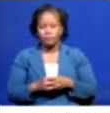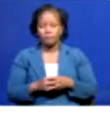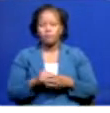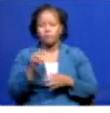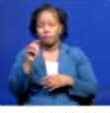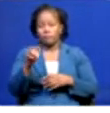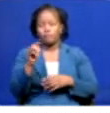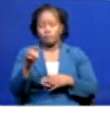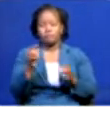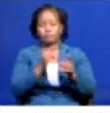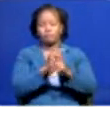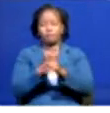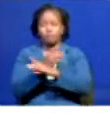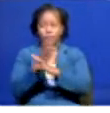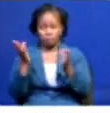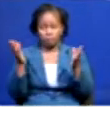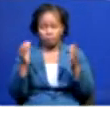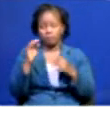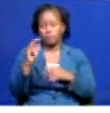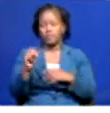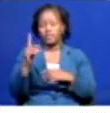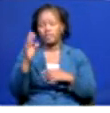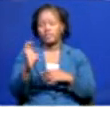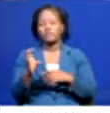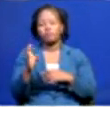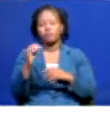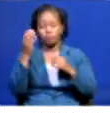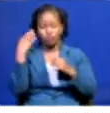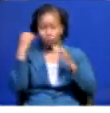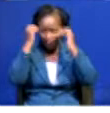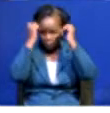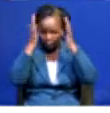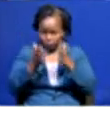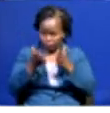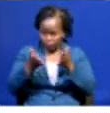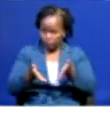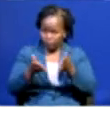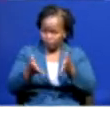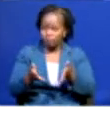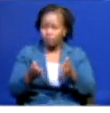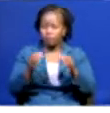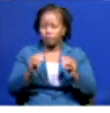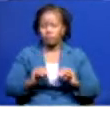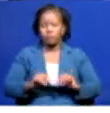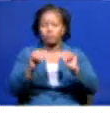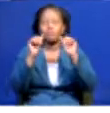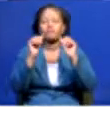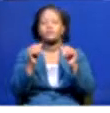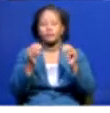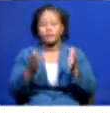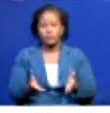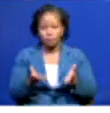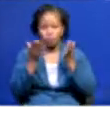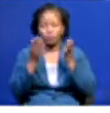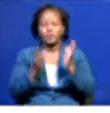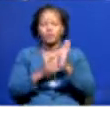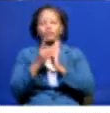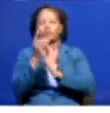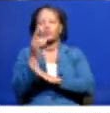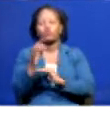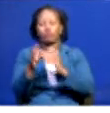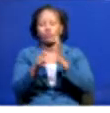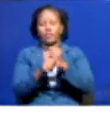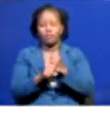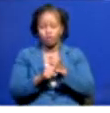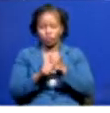These distinguished NDC alumni continue to influence and promote the development of